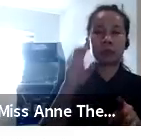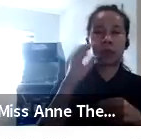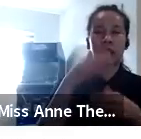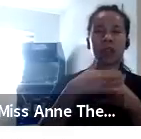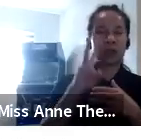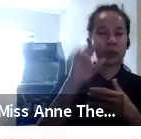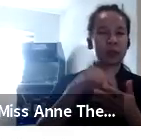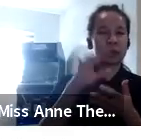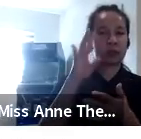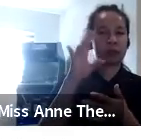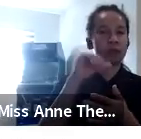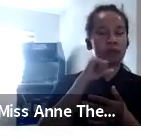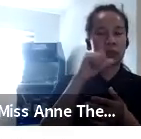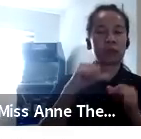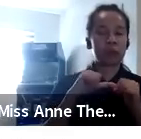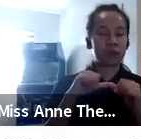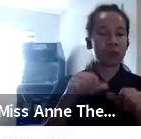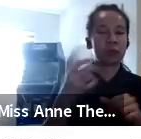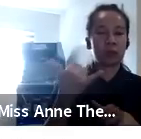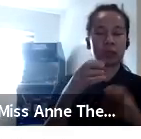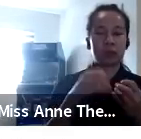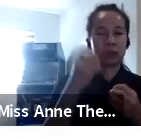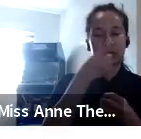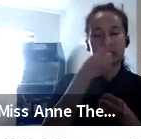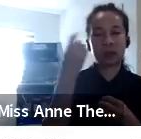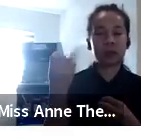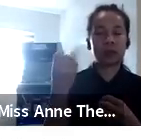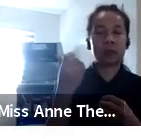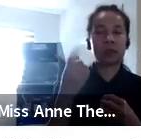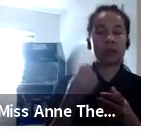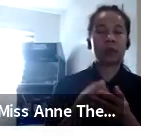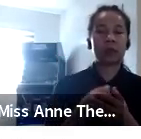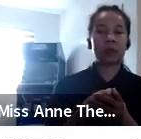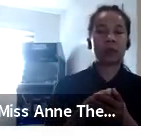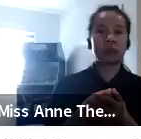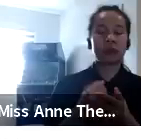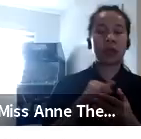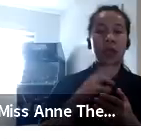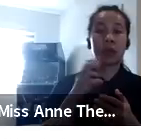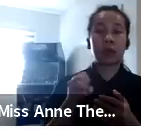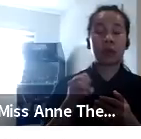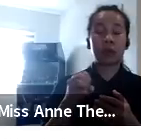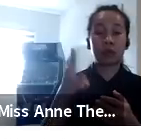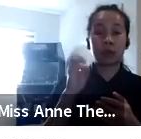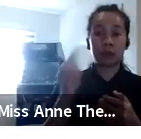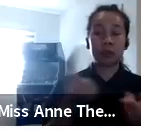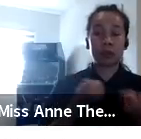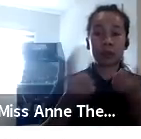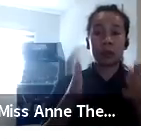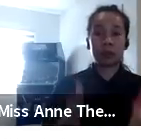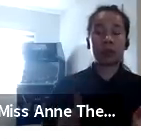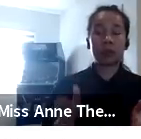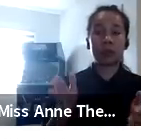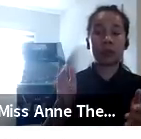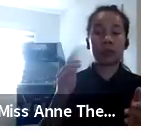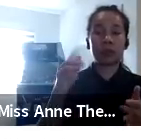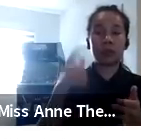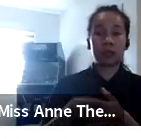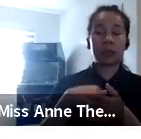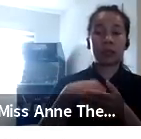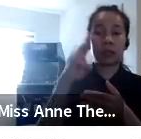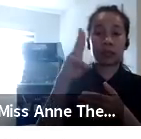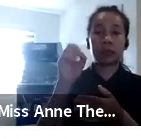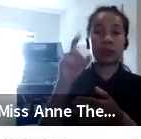the consultancy because I'm already an administrator at the university during those